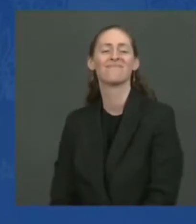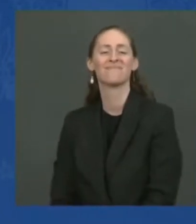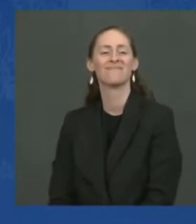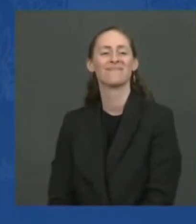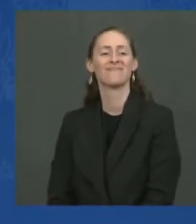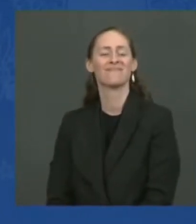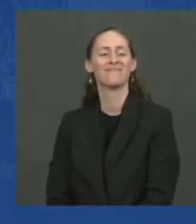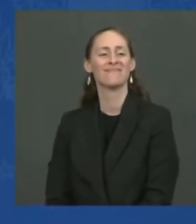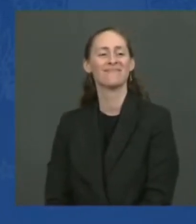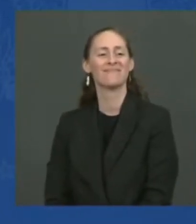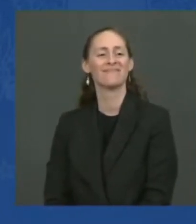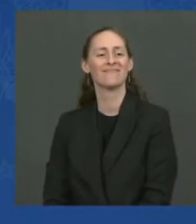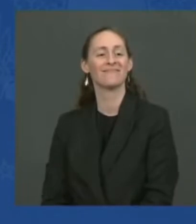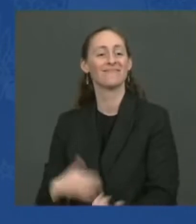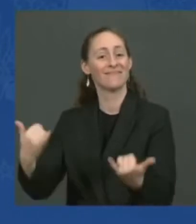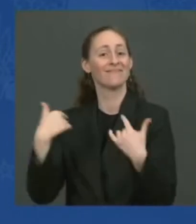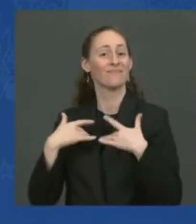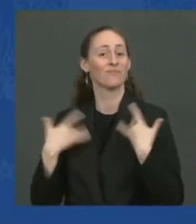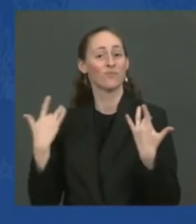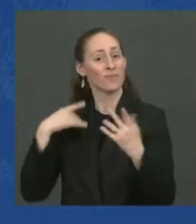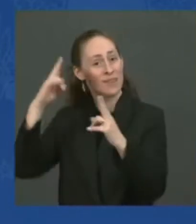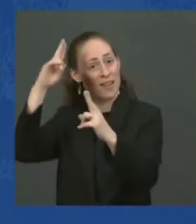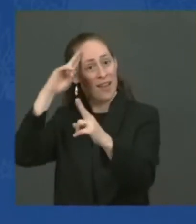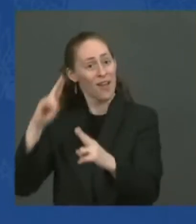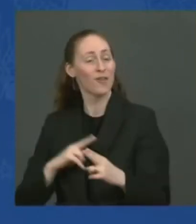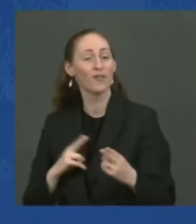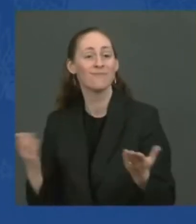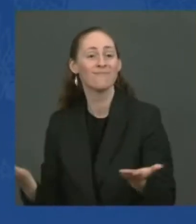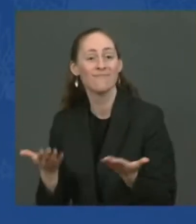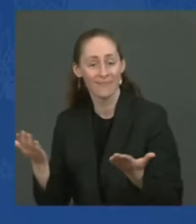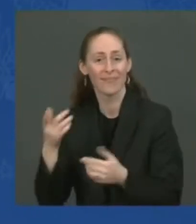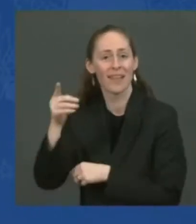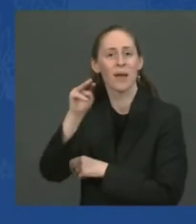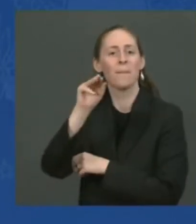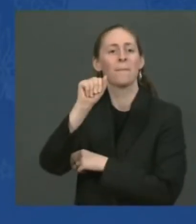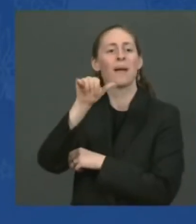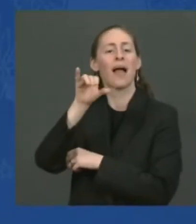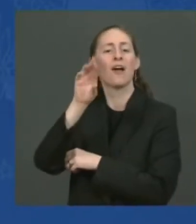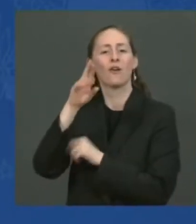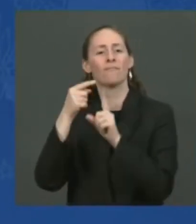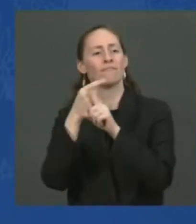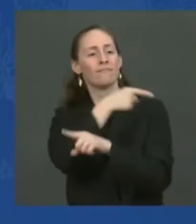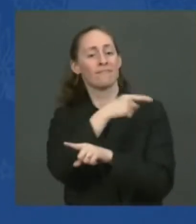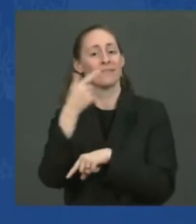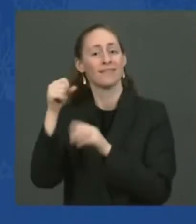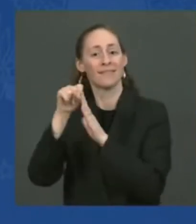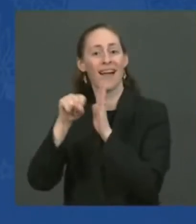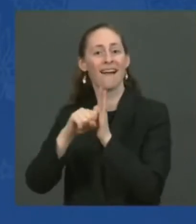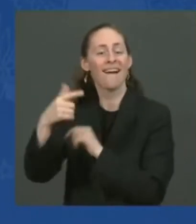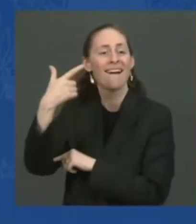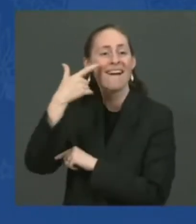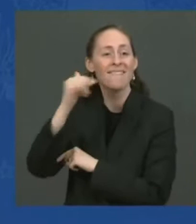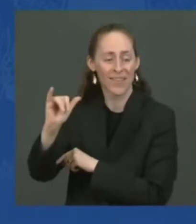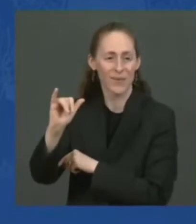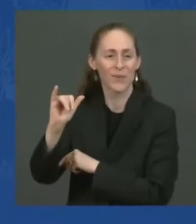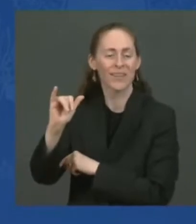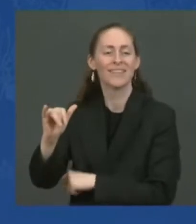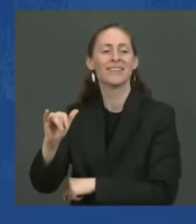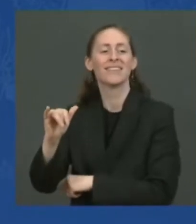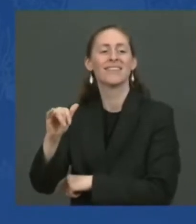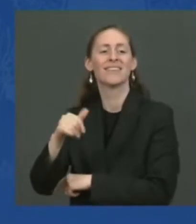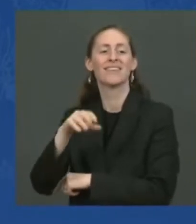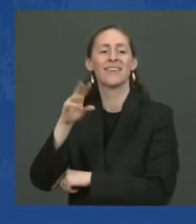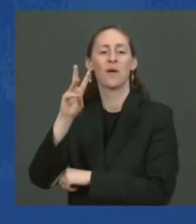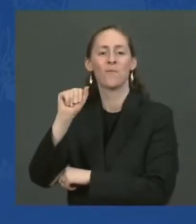to introduce the mayor of Fontana, California, Aquanetta Warren.